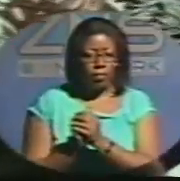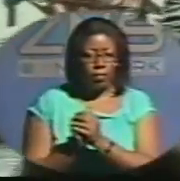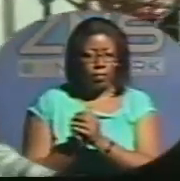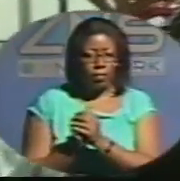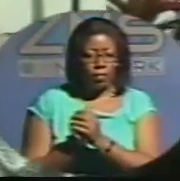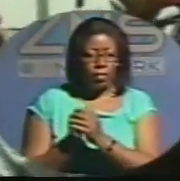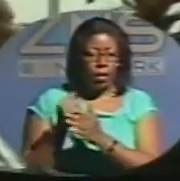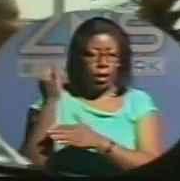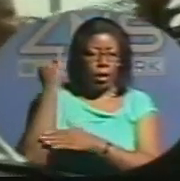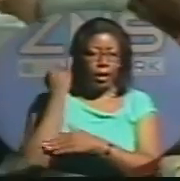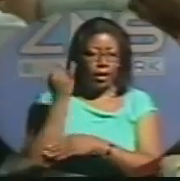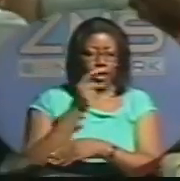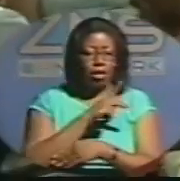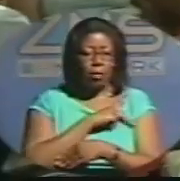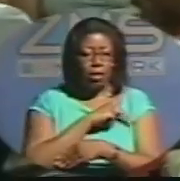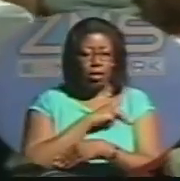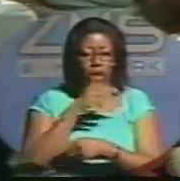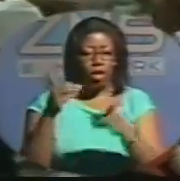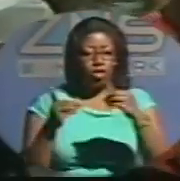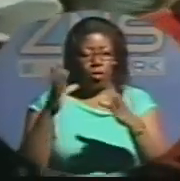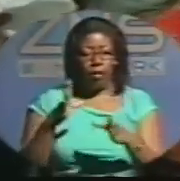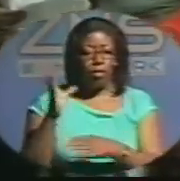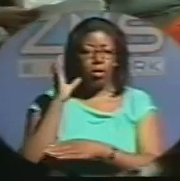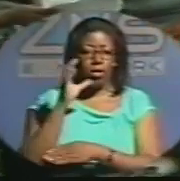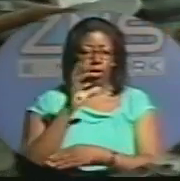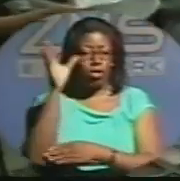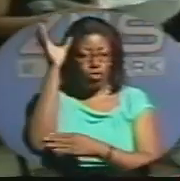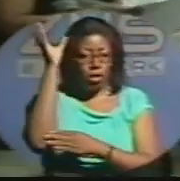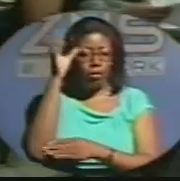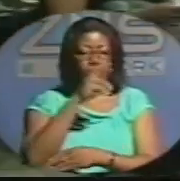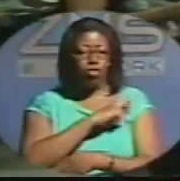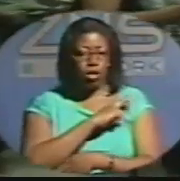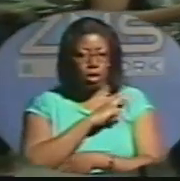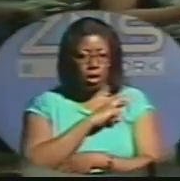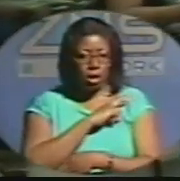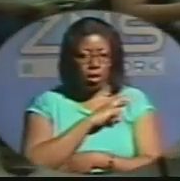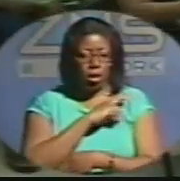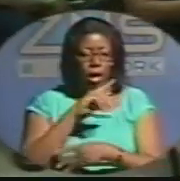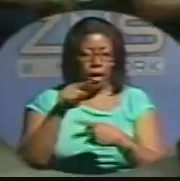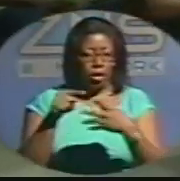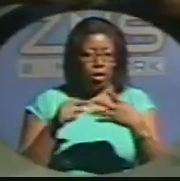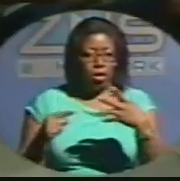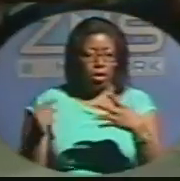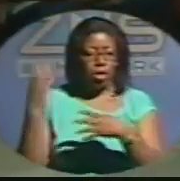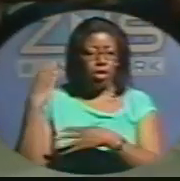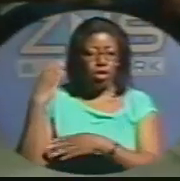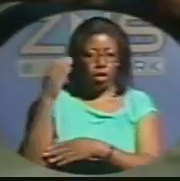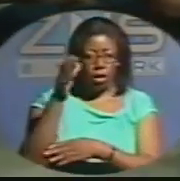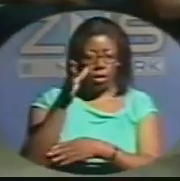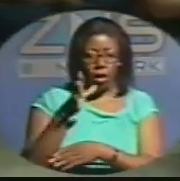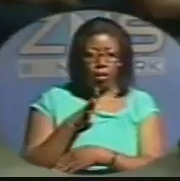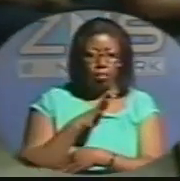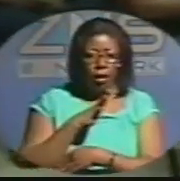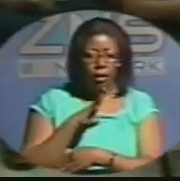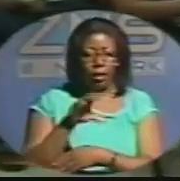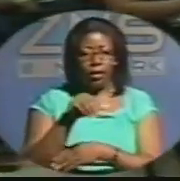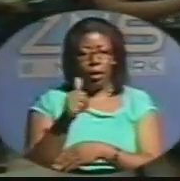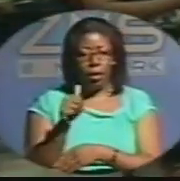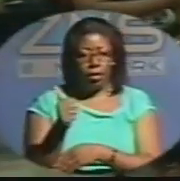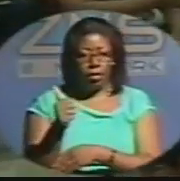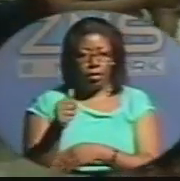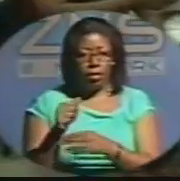Eileen Spencer, his driver, Christopher Richardson, Adelaide Constituency Association Chairman Wayne Green, and